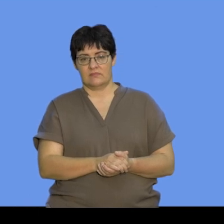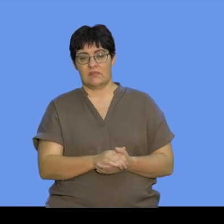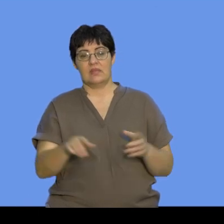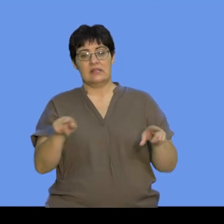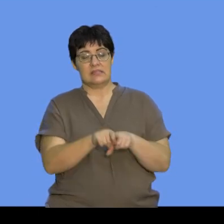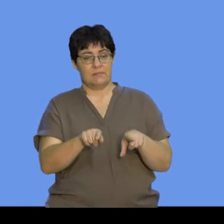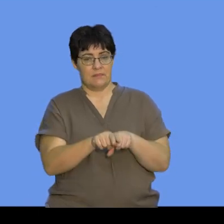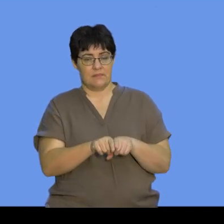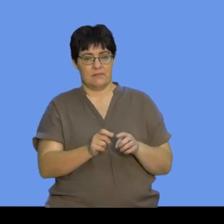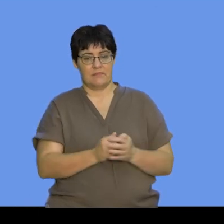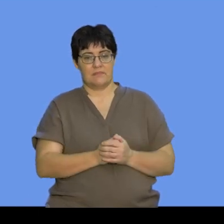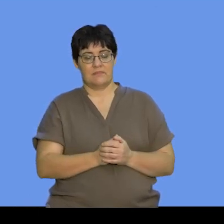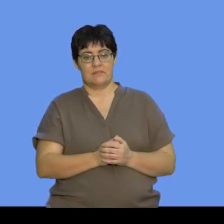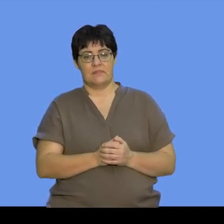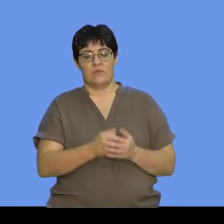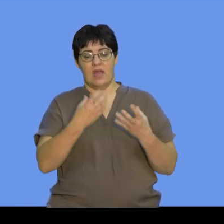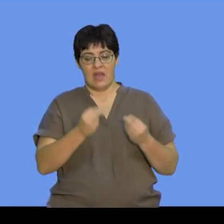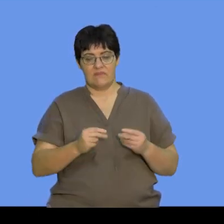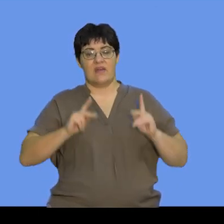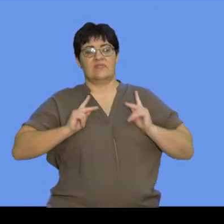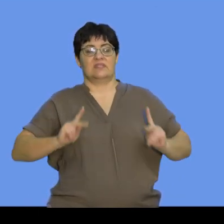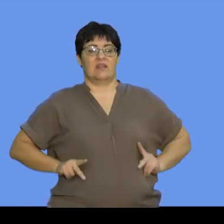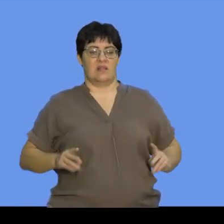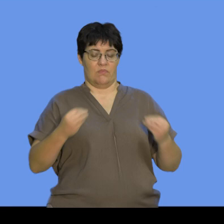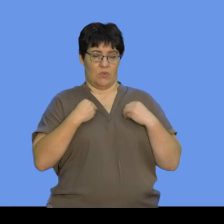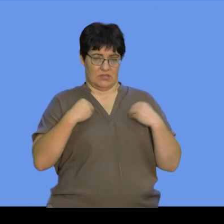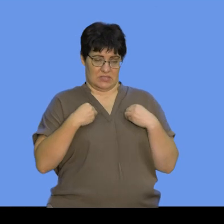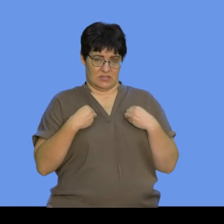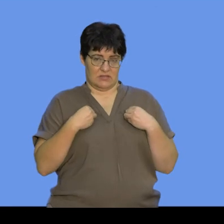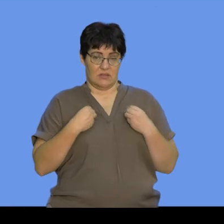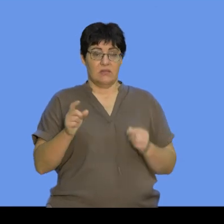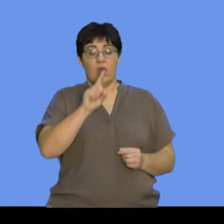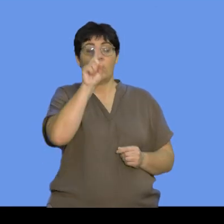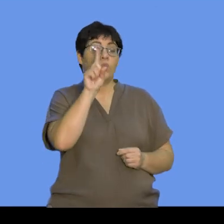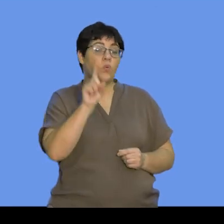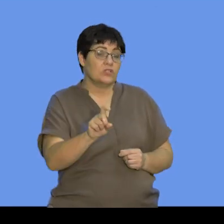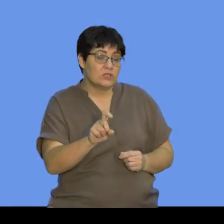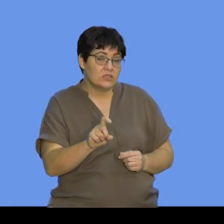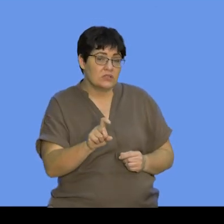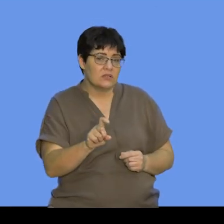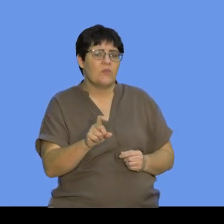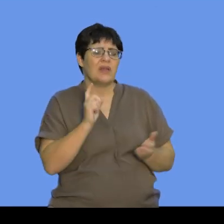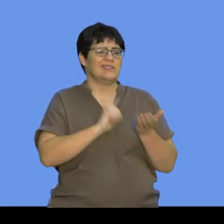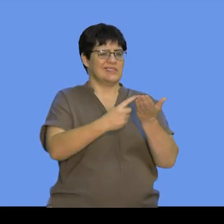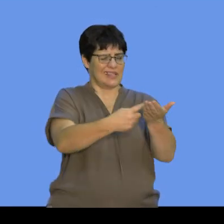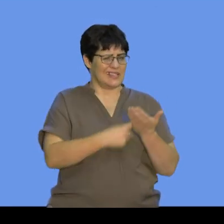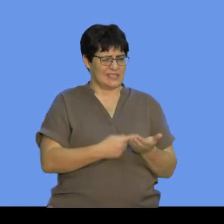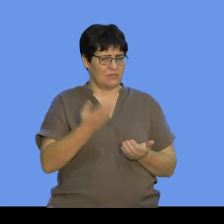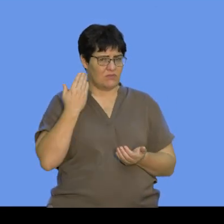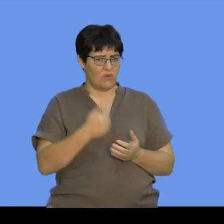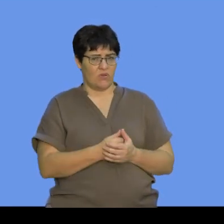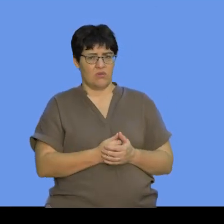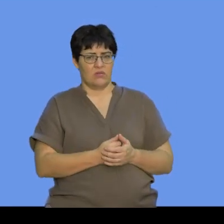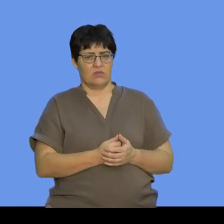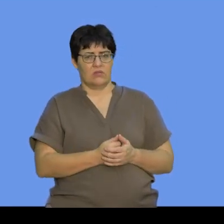have what we call the physical properties. Remember the big questions that we we spoke about to say what